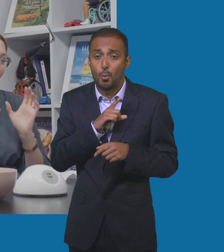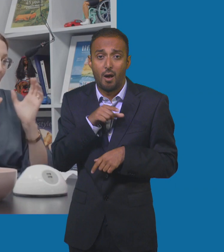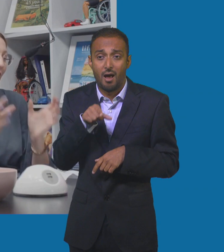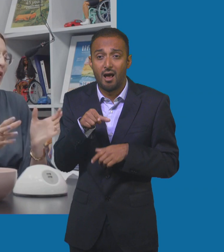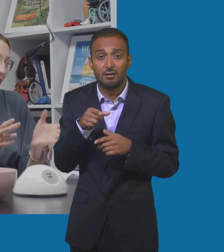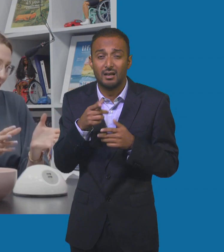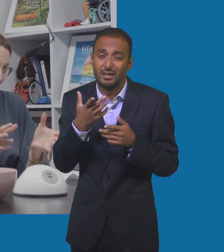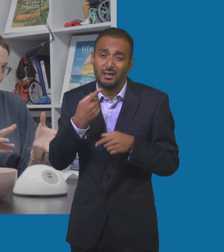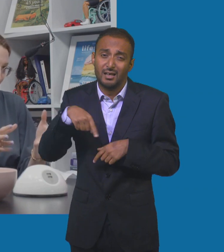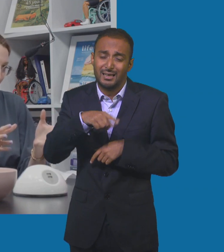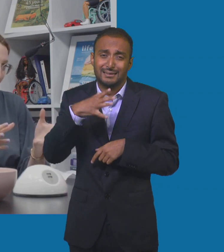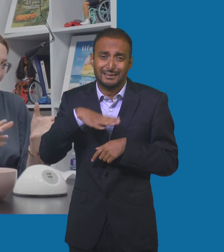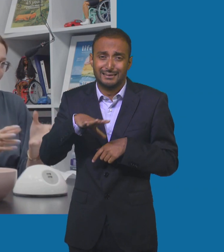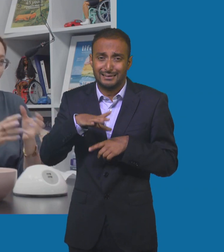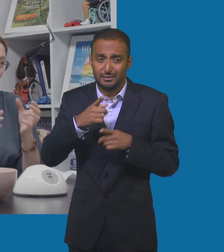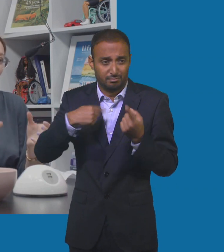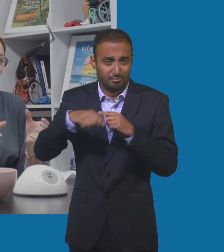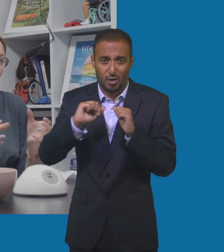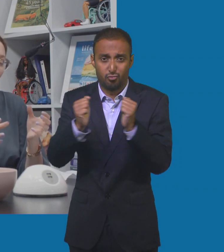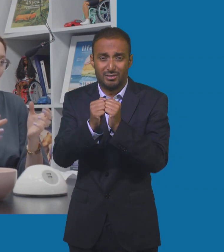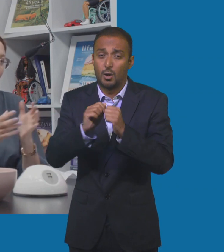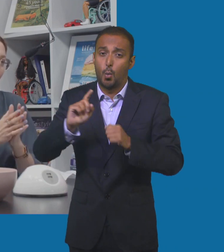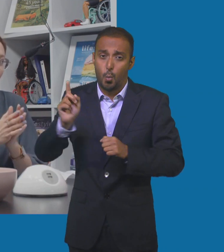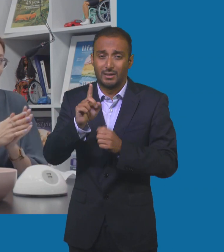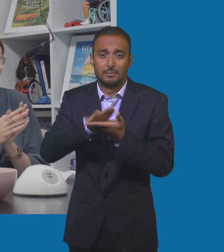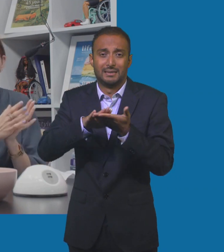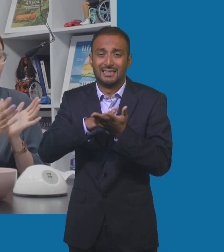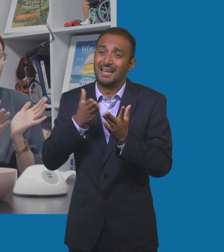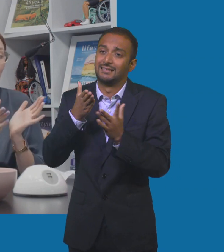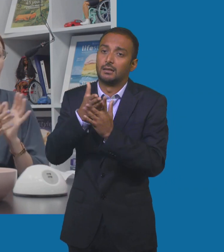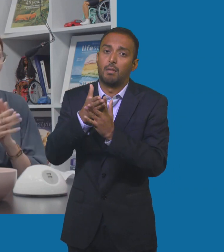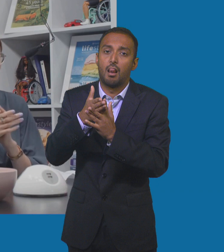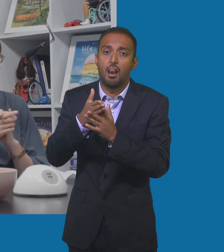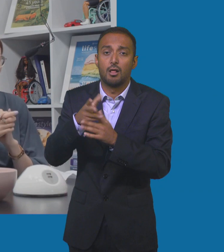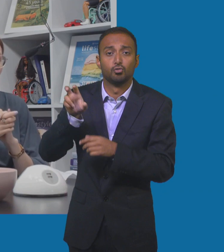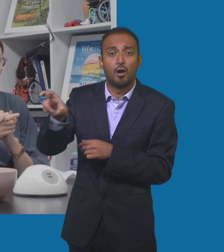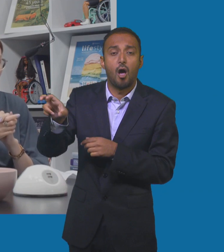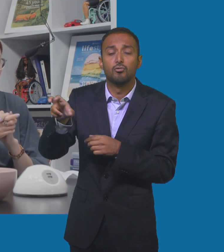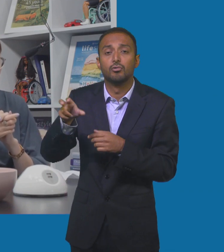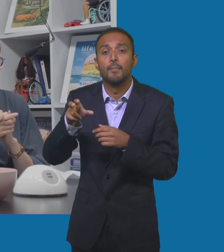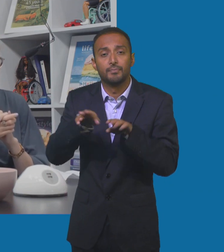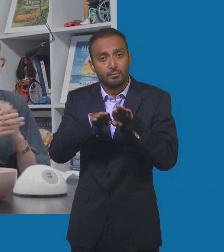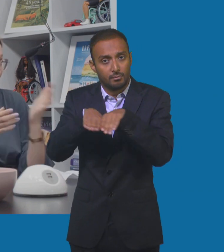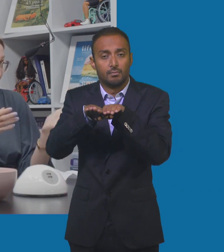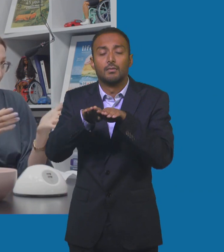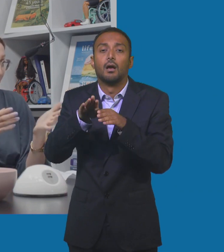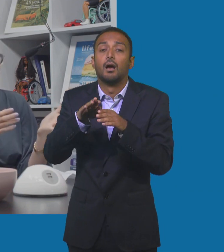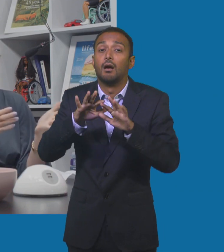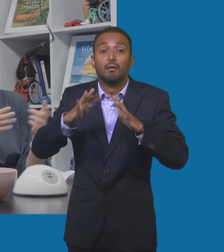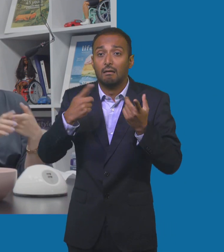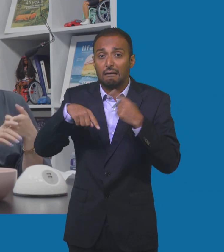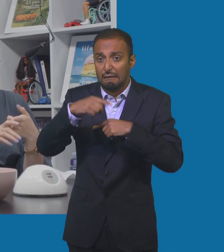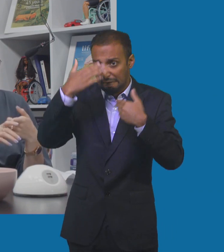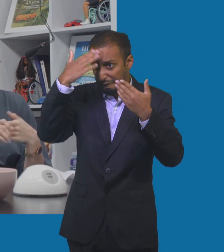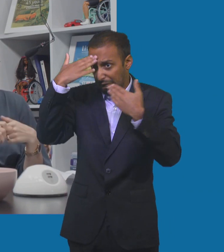that demonstrates exactly what an accessible charge point is and how it could be achieved, we could have a really big problem in the future. As you've